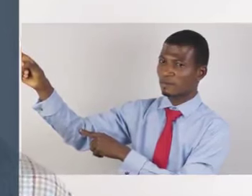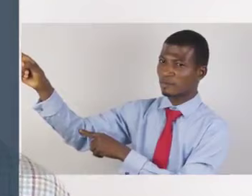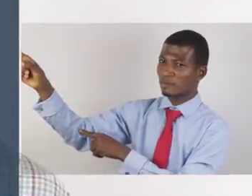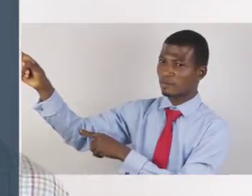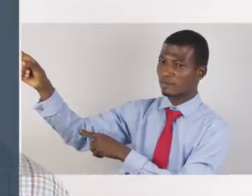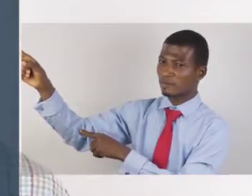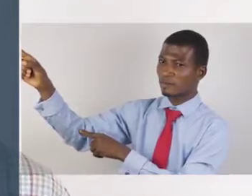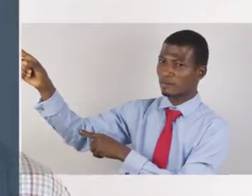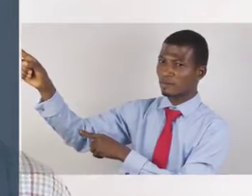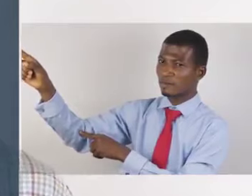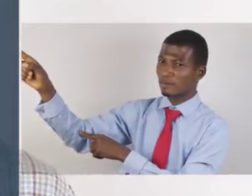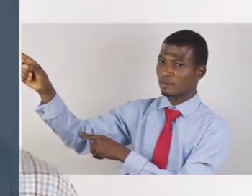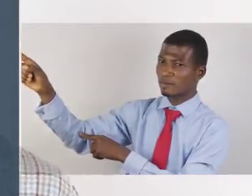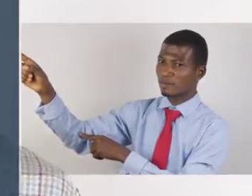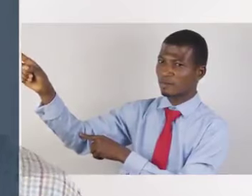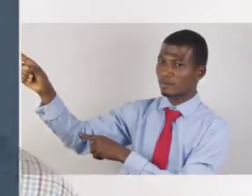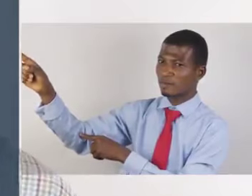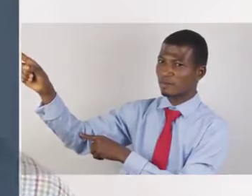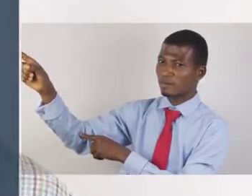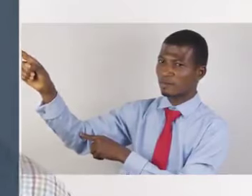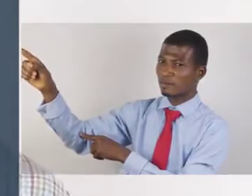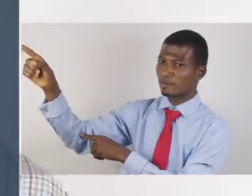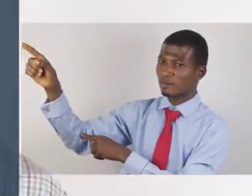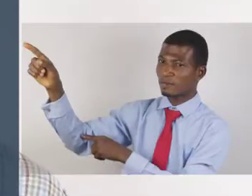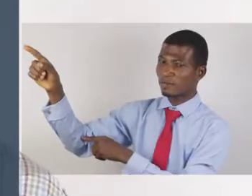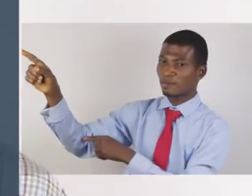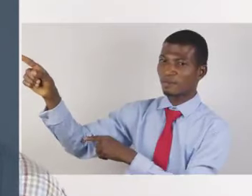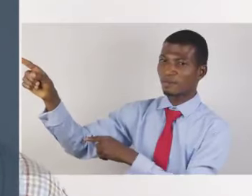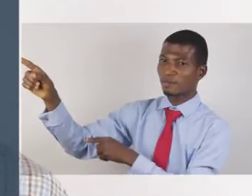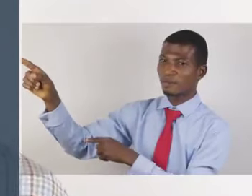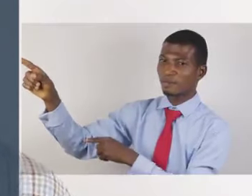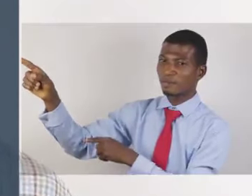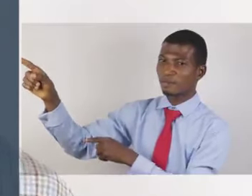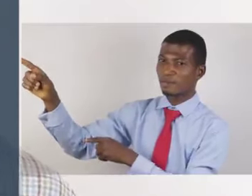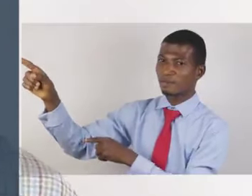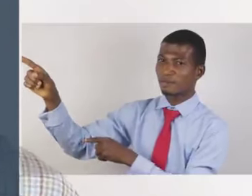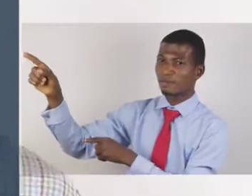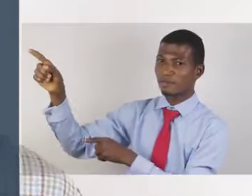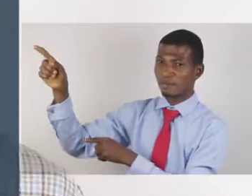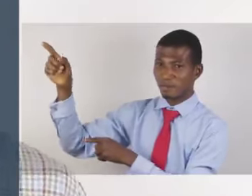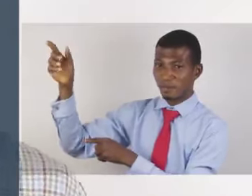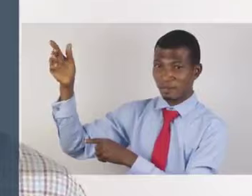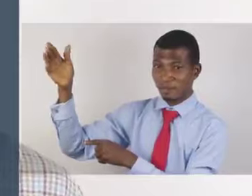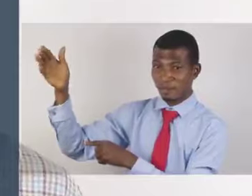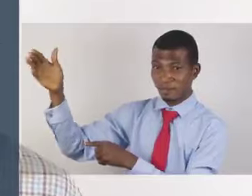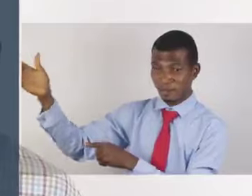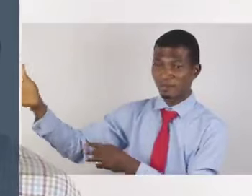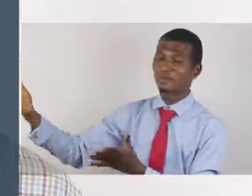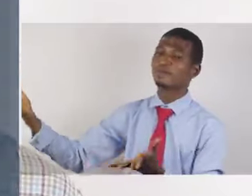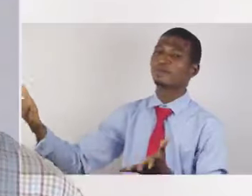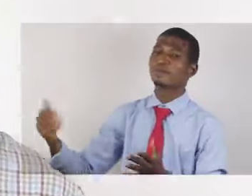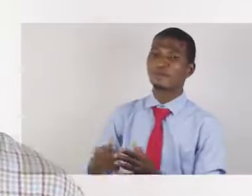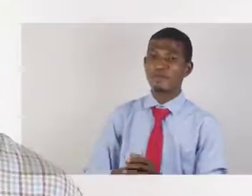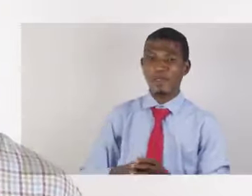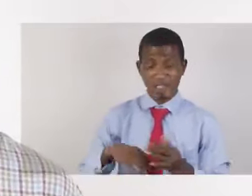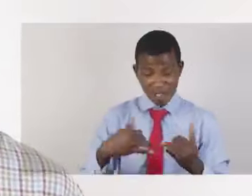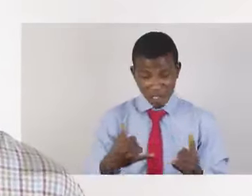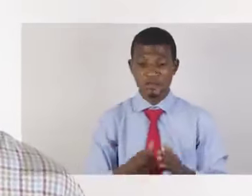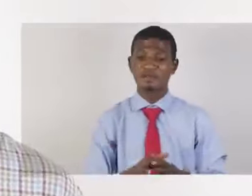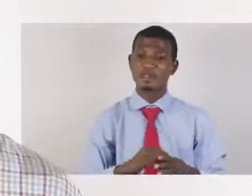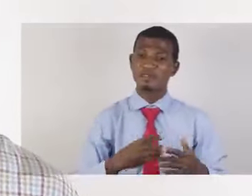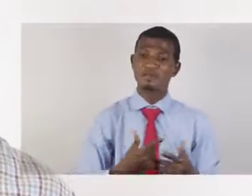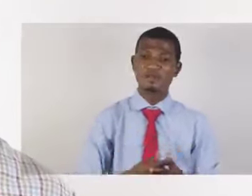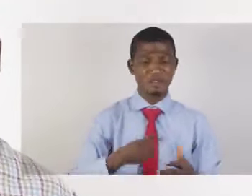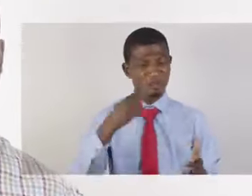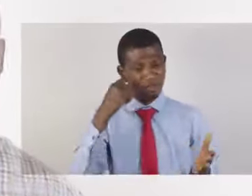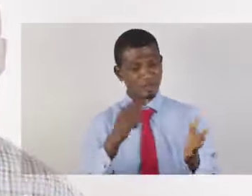9, pun. 10, synecdoche. 11, metonymy, and so on and so forth. Now,